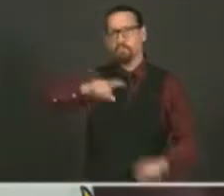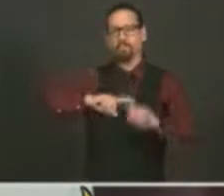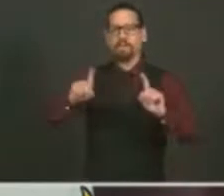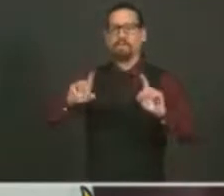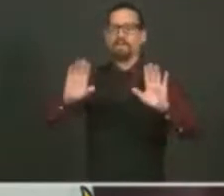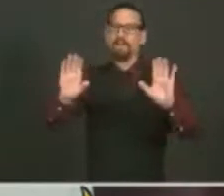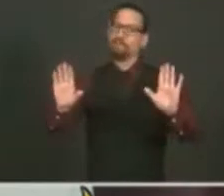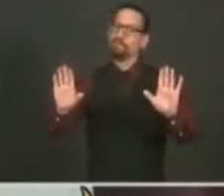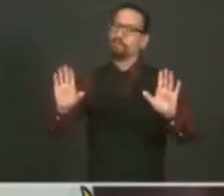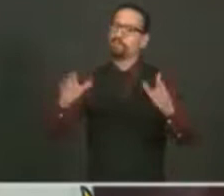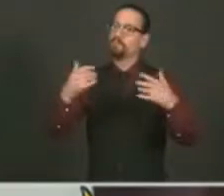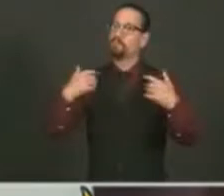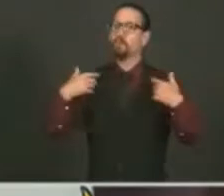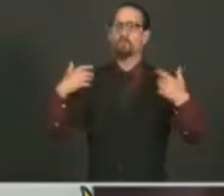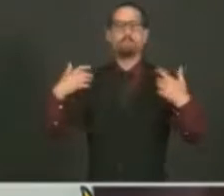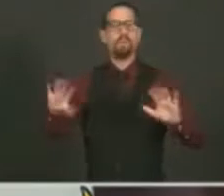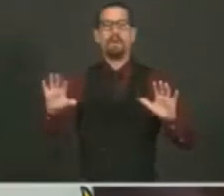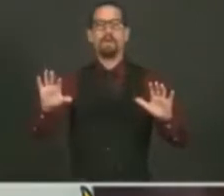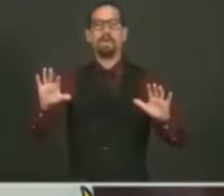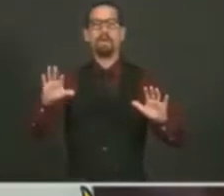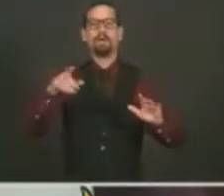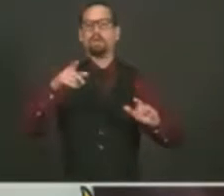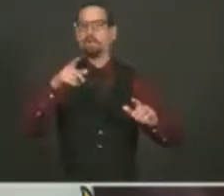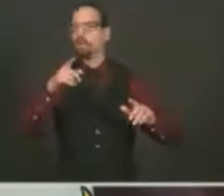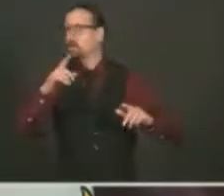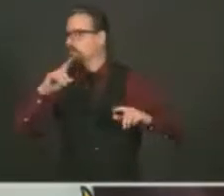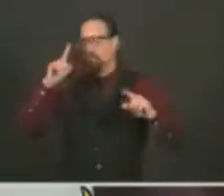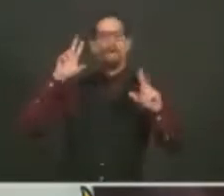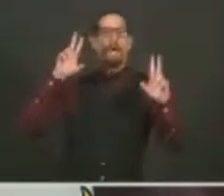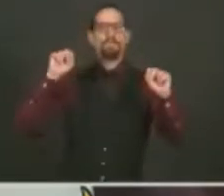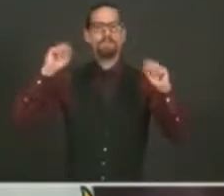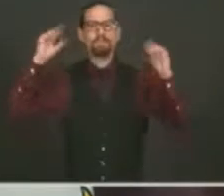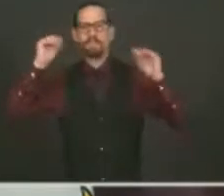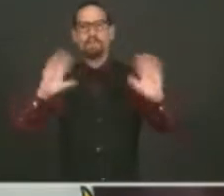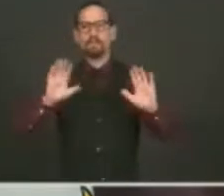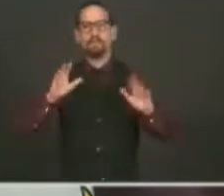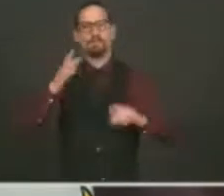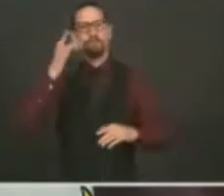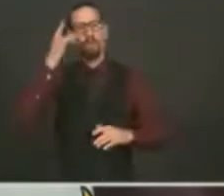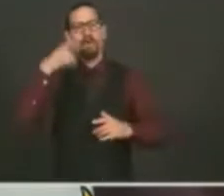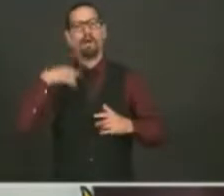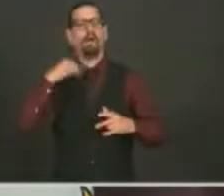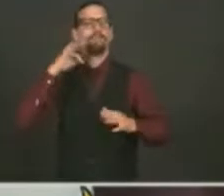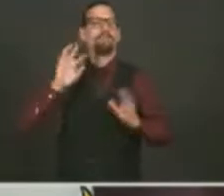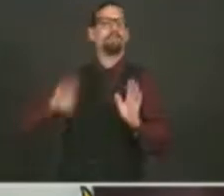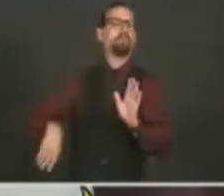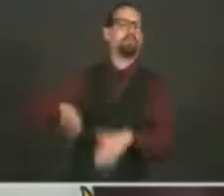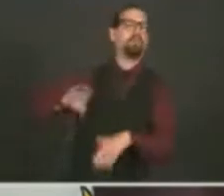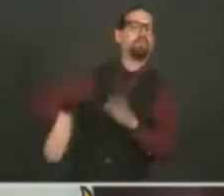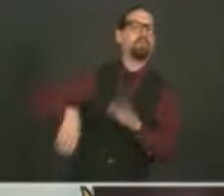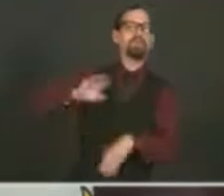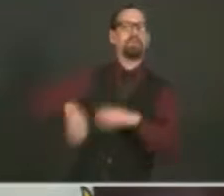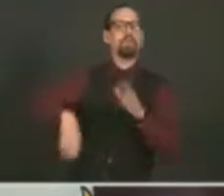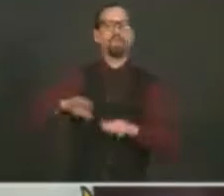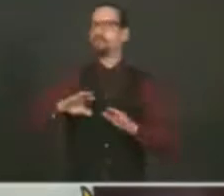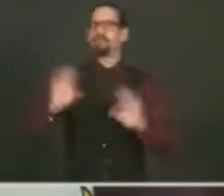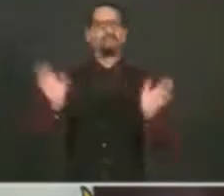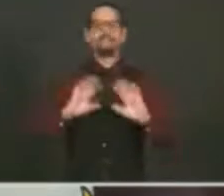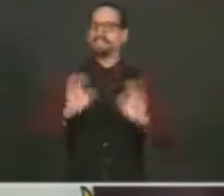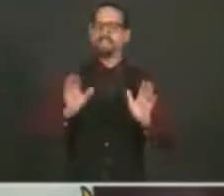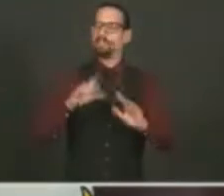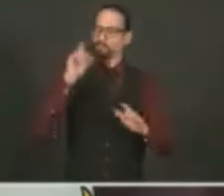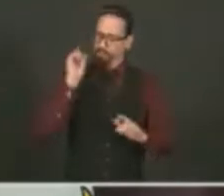jolted into making some changes because we're on the wrong path. We need to change the path we're